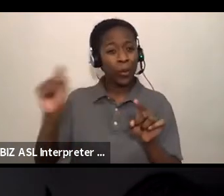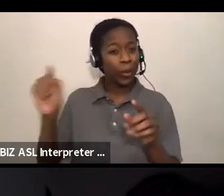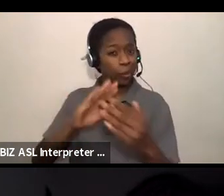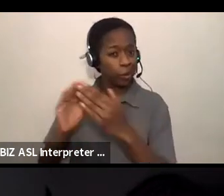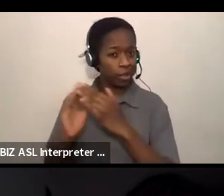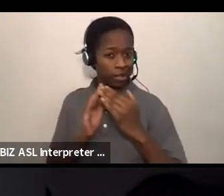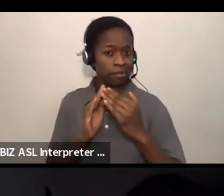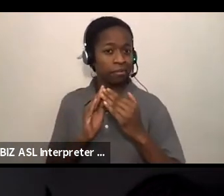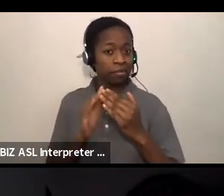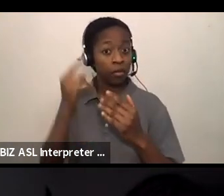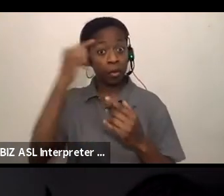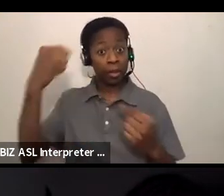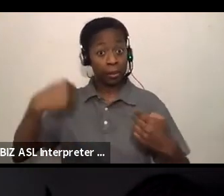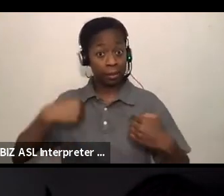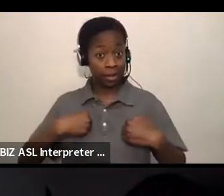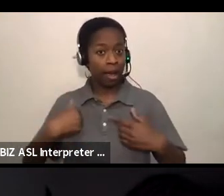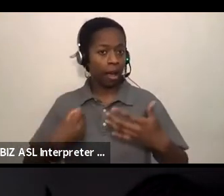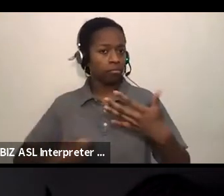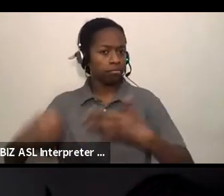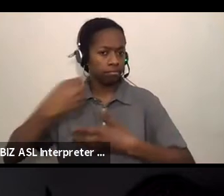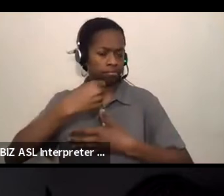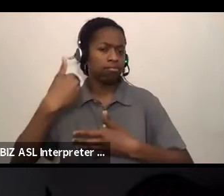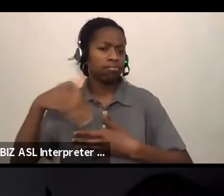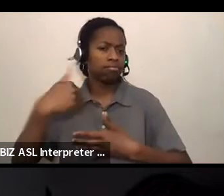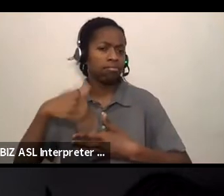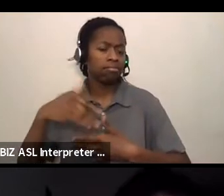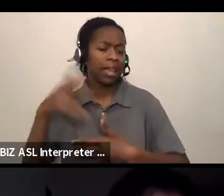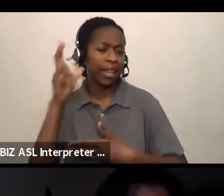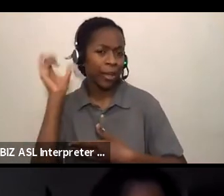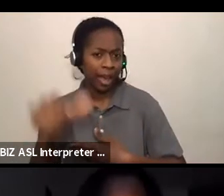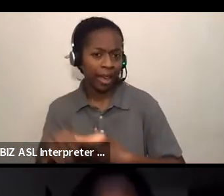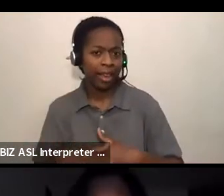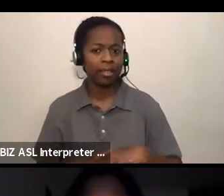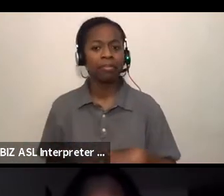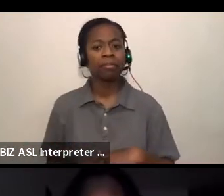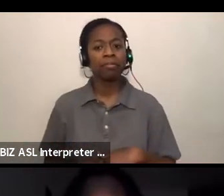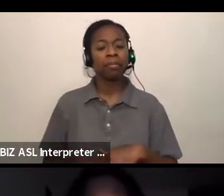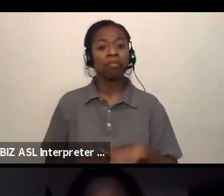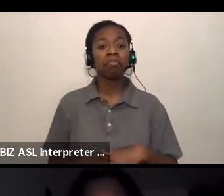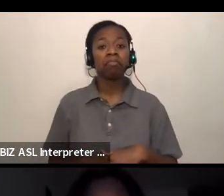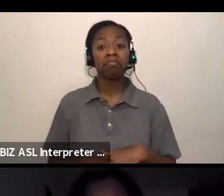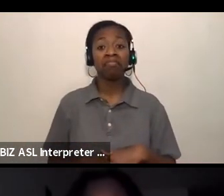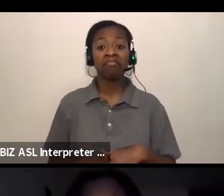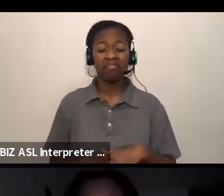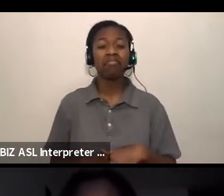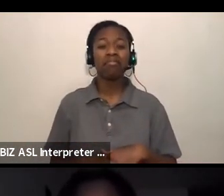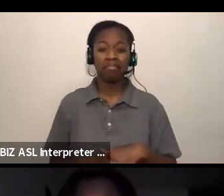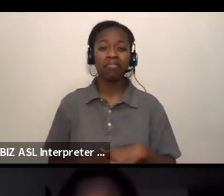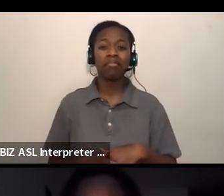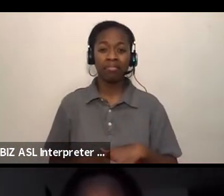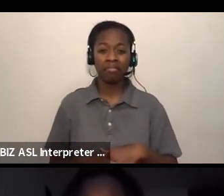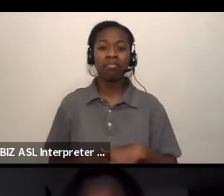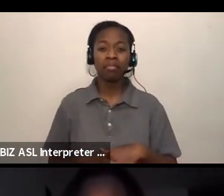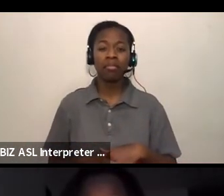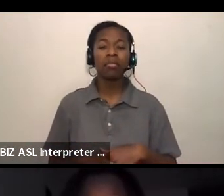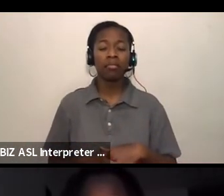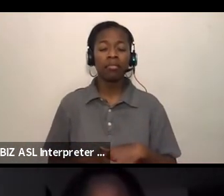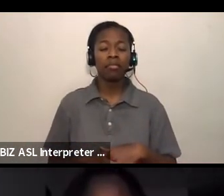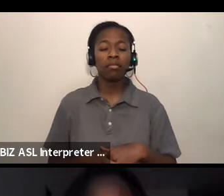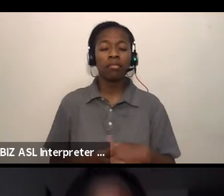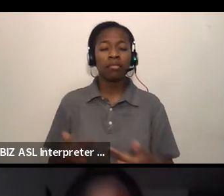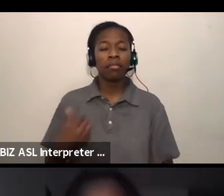why to me, it's really, really powerful to hear that. So I would have to say, I think I never